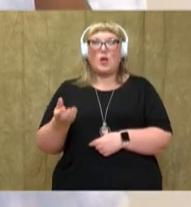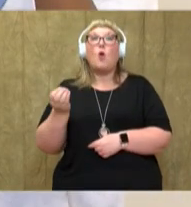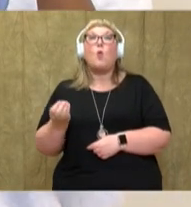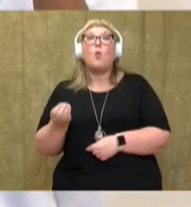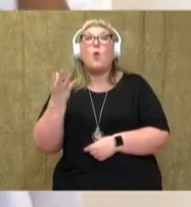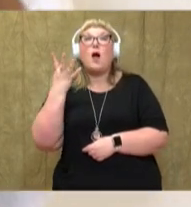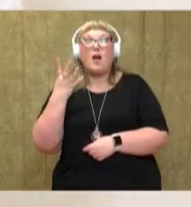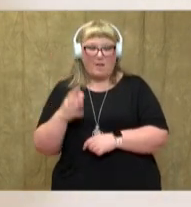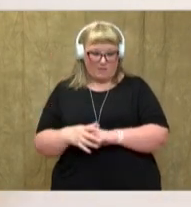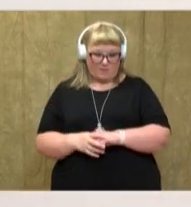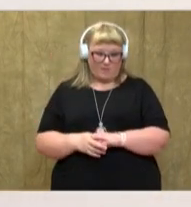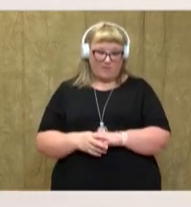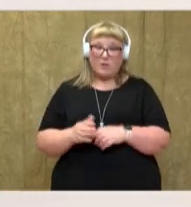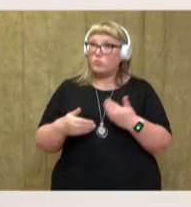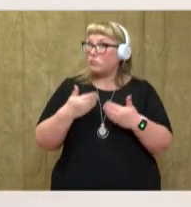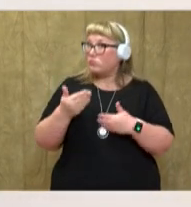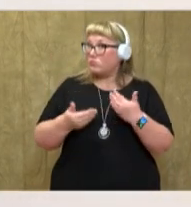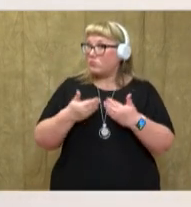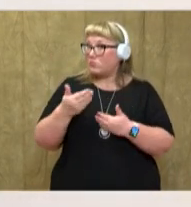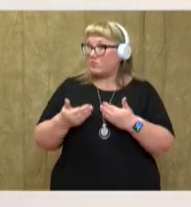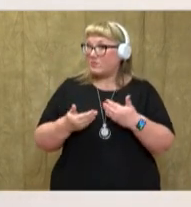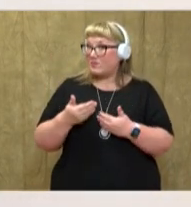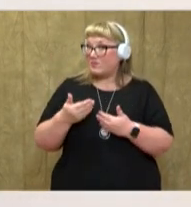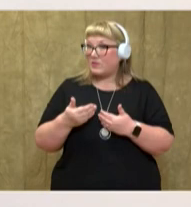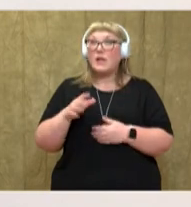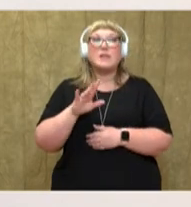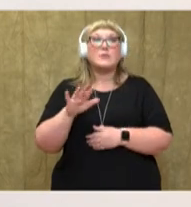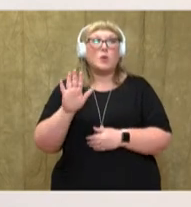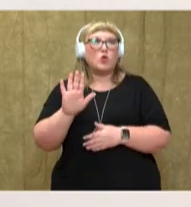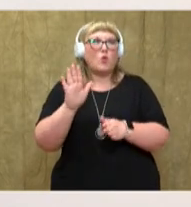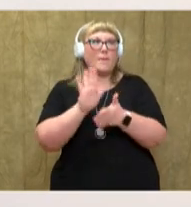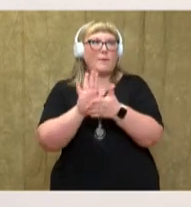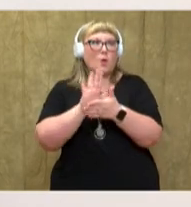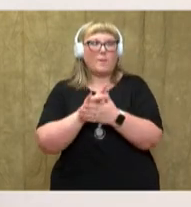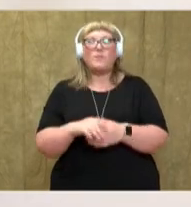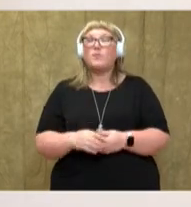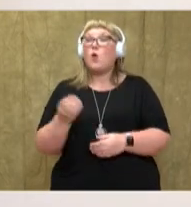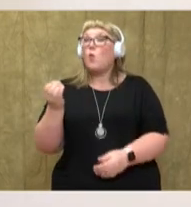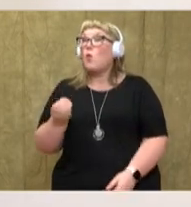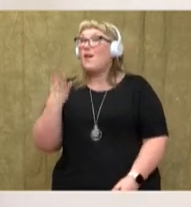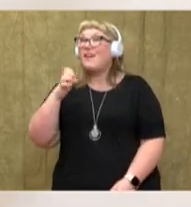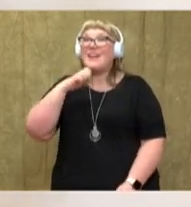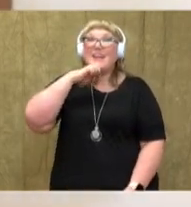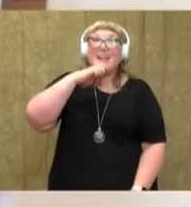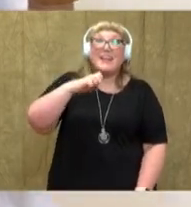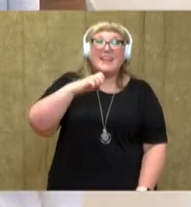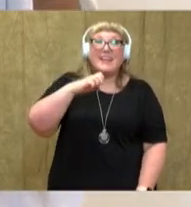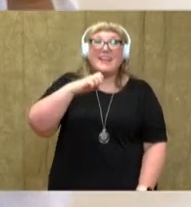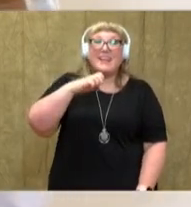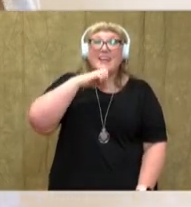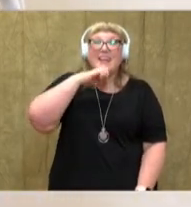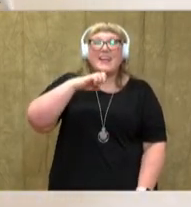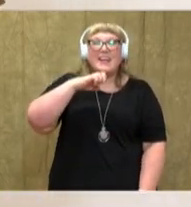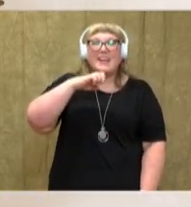W-H. Can we keep going? Absolutely. Spell it on your paper. Eh.